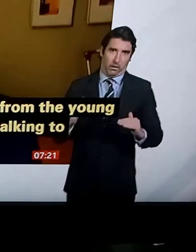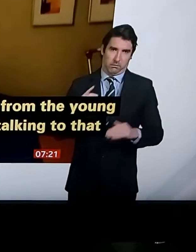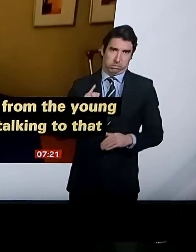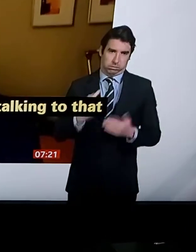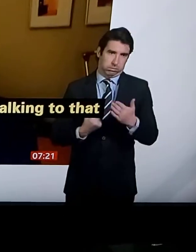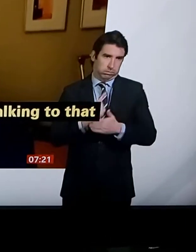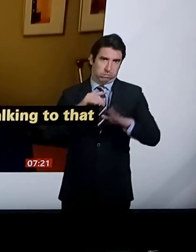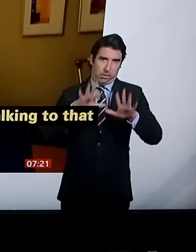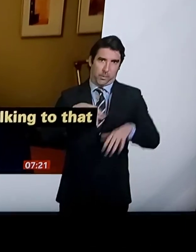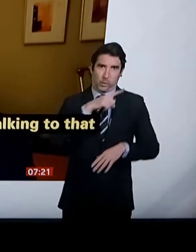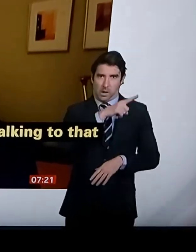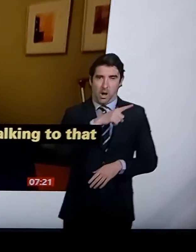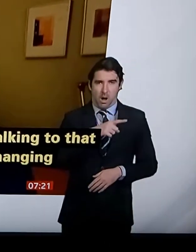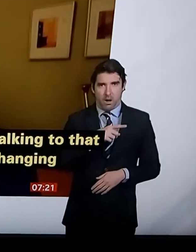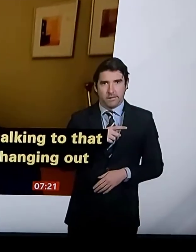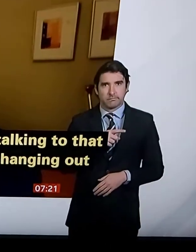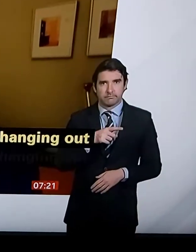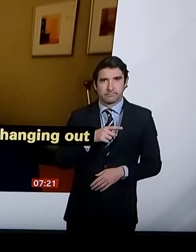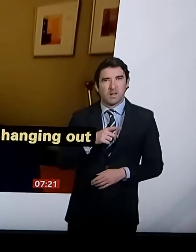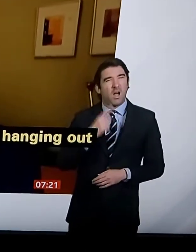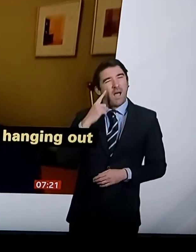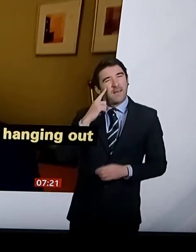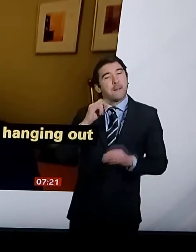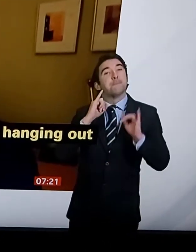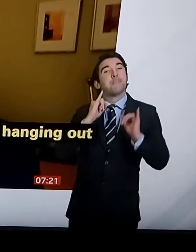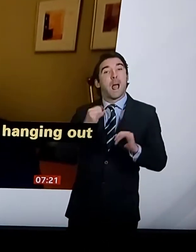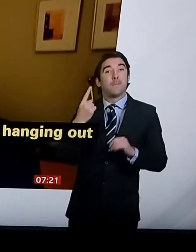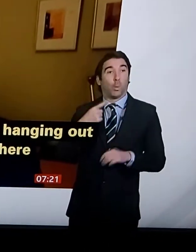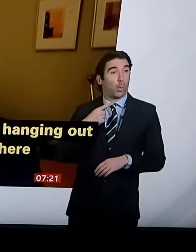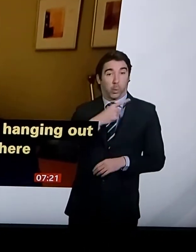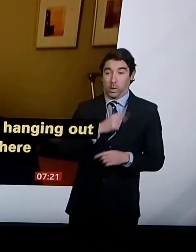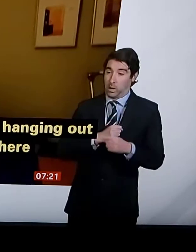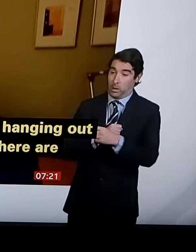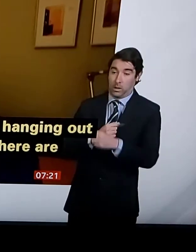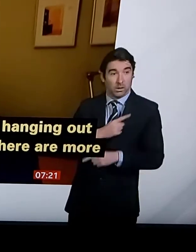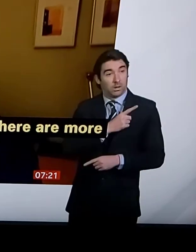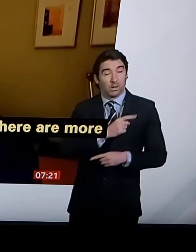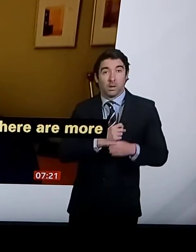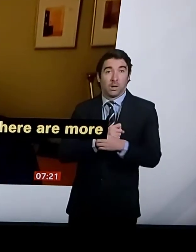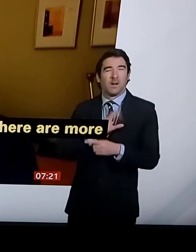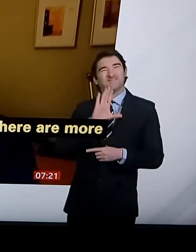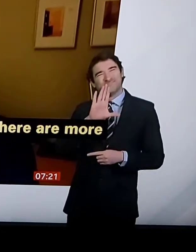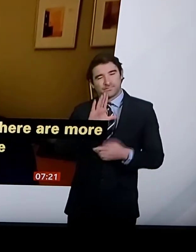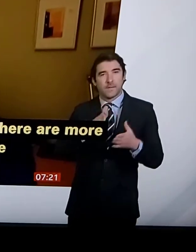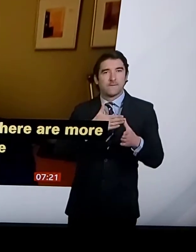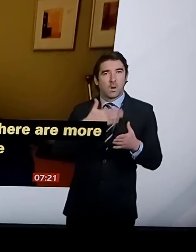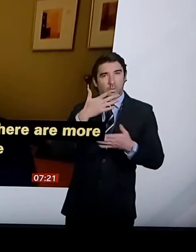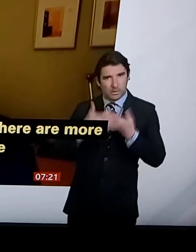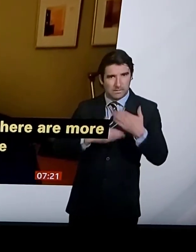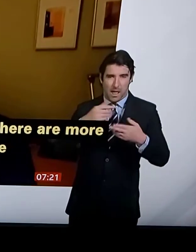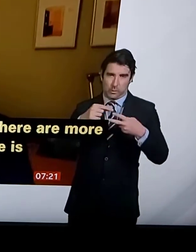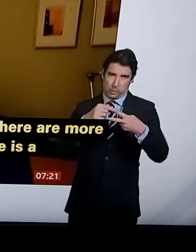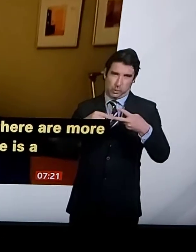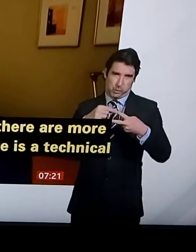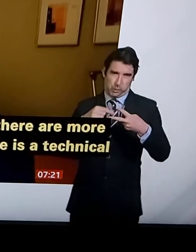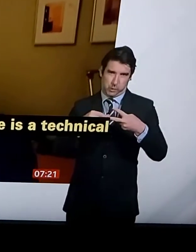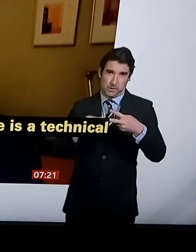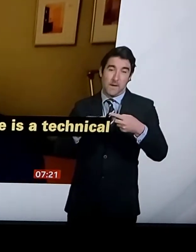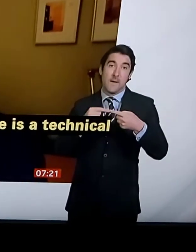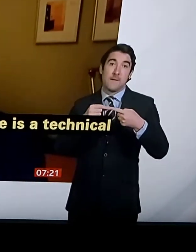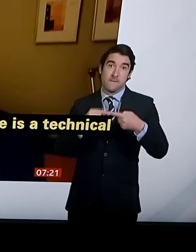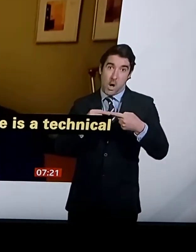there's two issues here. One is the technical issue. OfQual is a regulator. It's supposed to ensure standards between schools and between